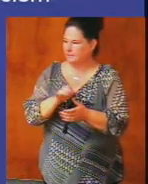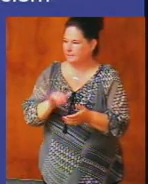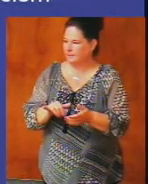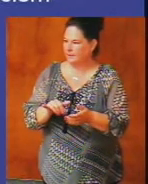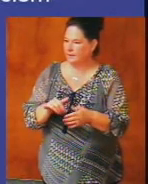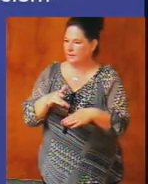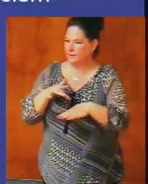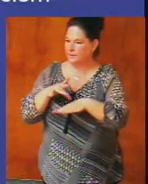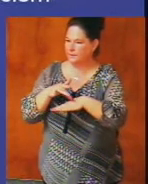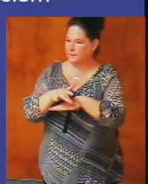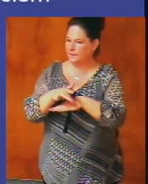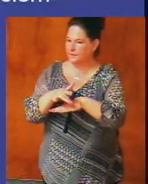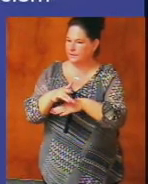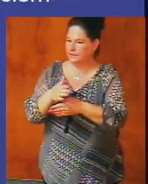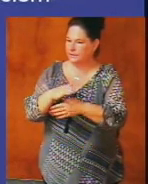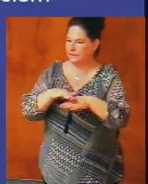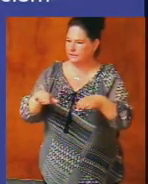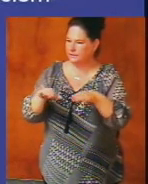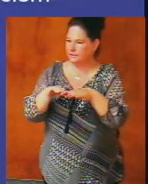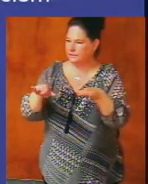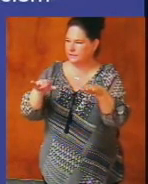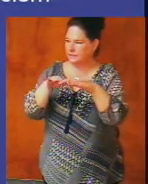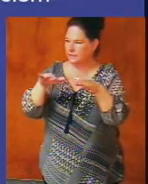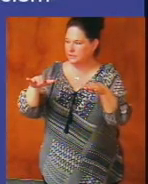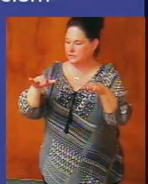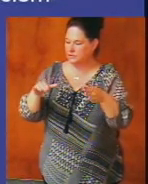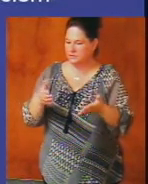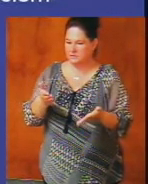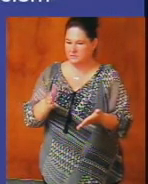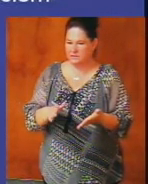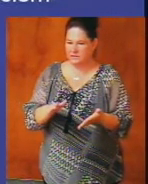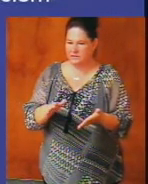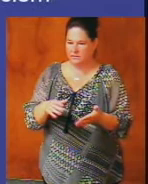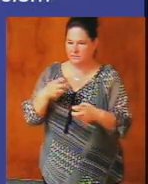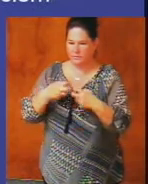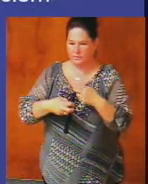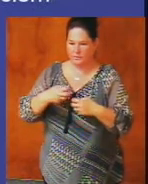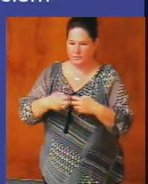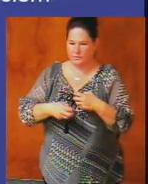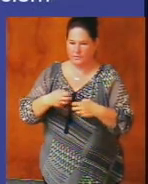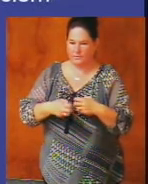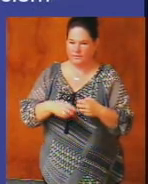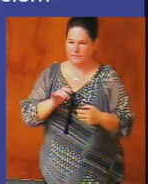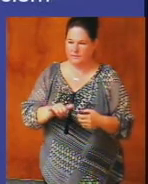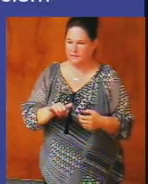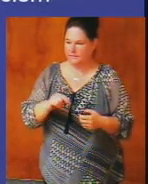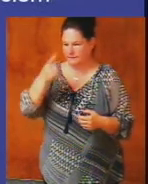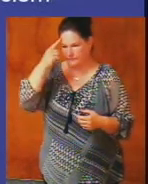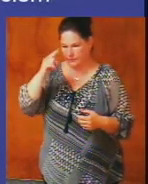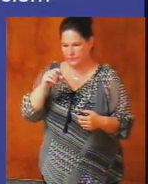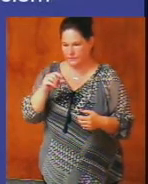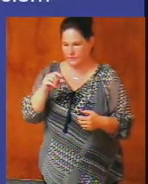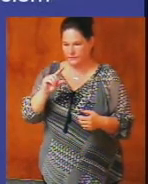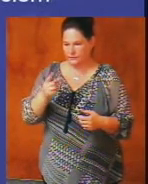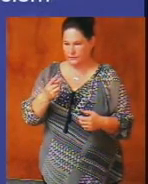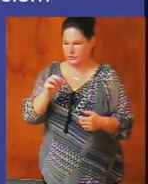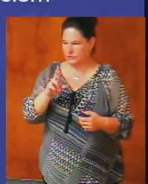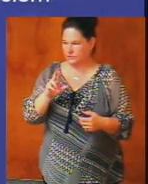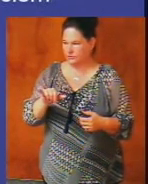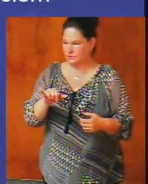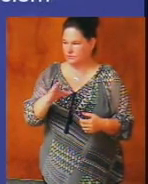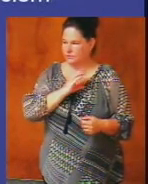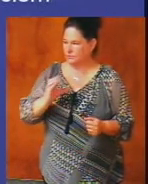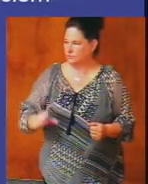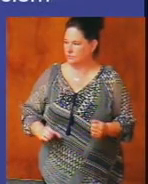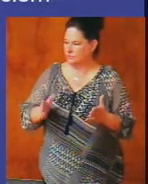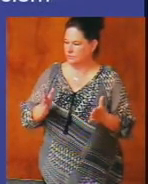in its early stages, it was a problem that first century Christians were faced